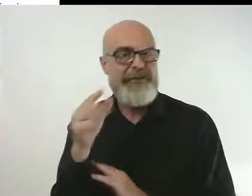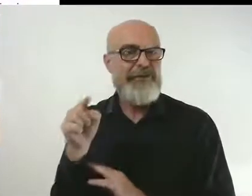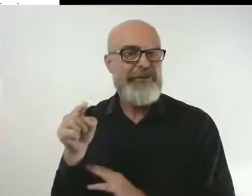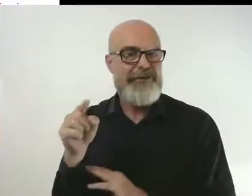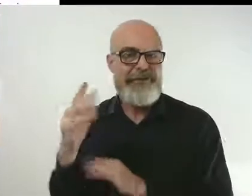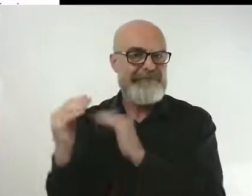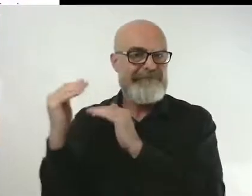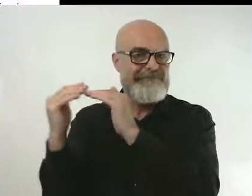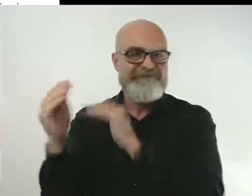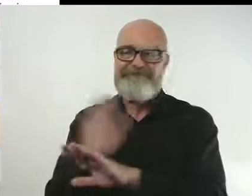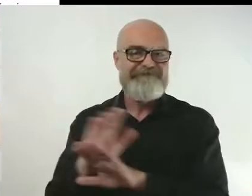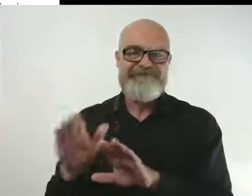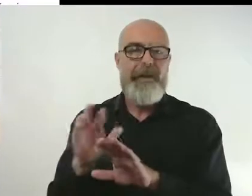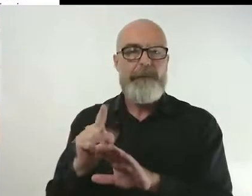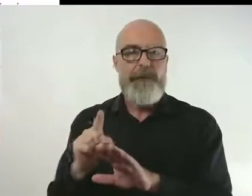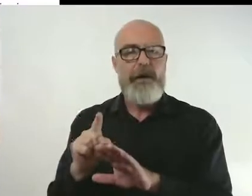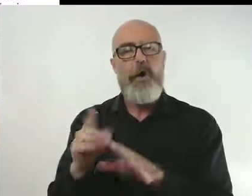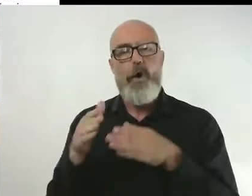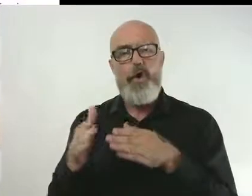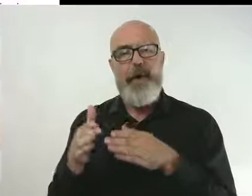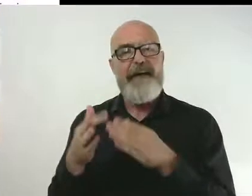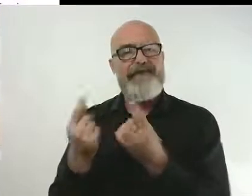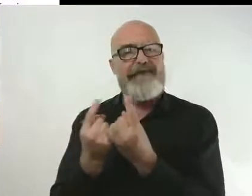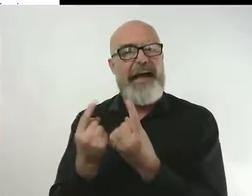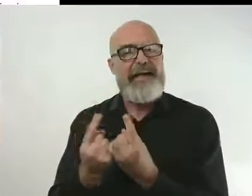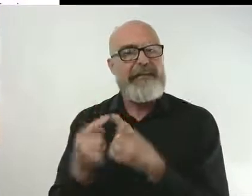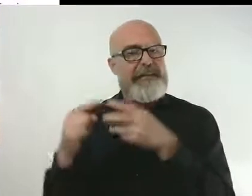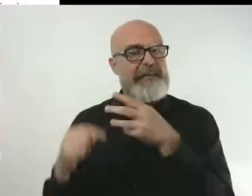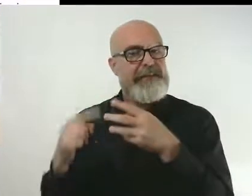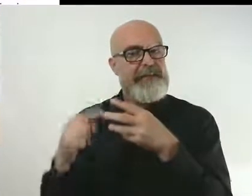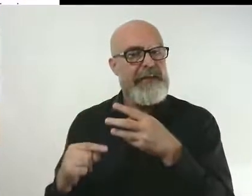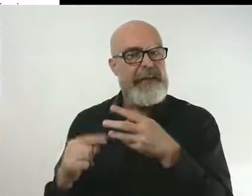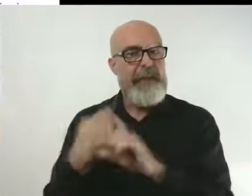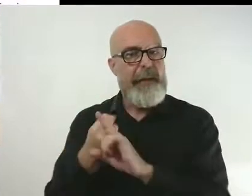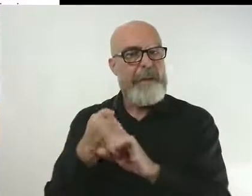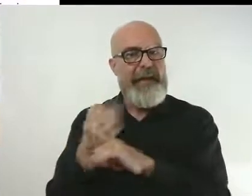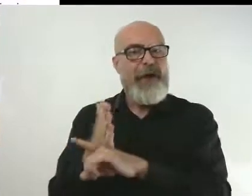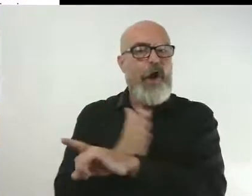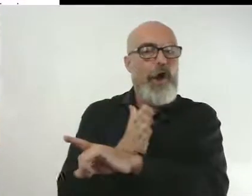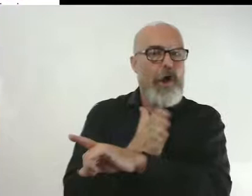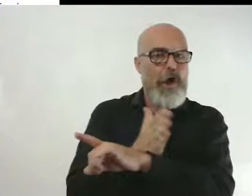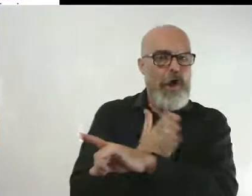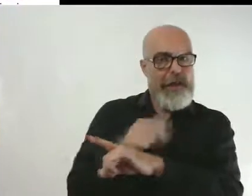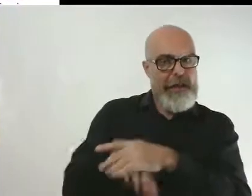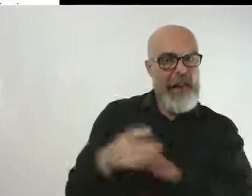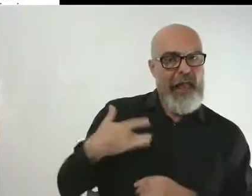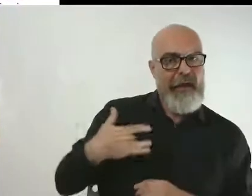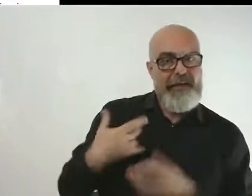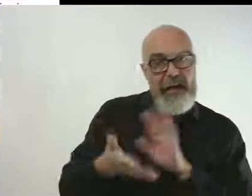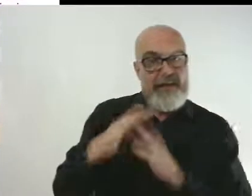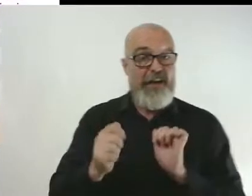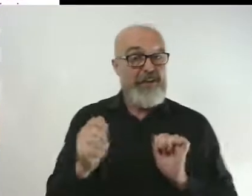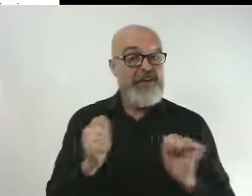not simply be on the age of older adults, but on factors which impact on people earlier in